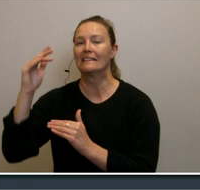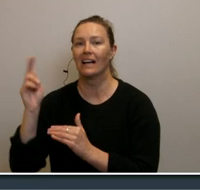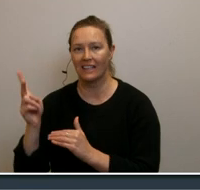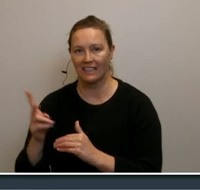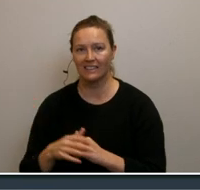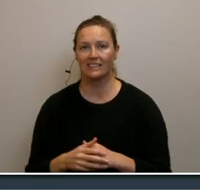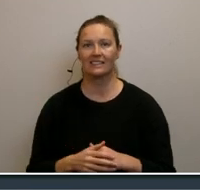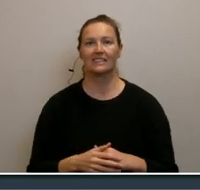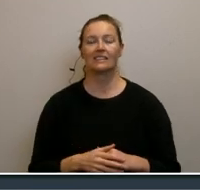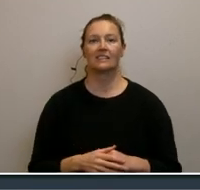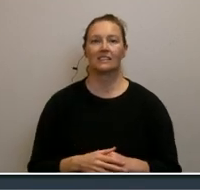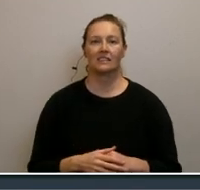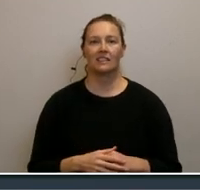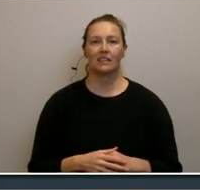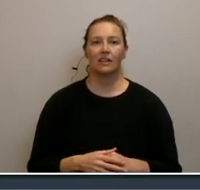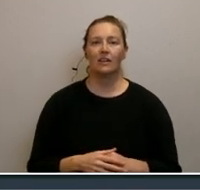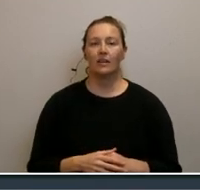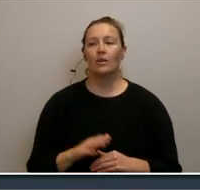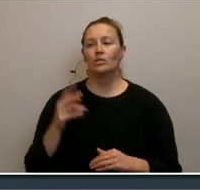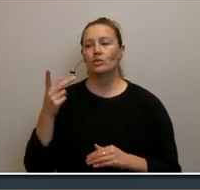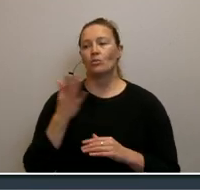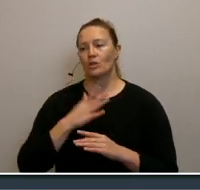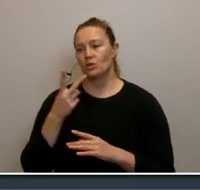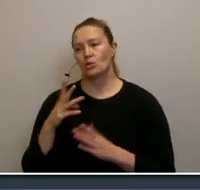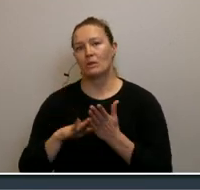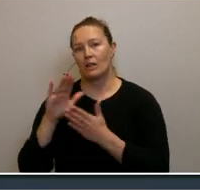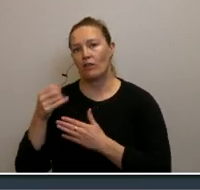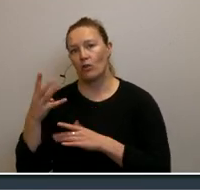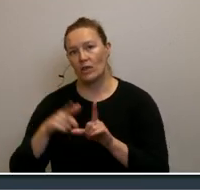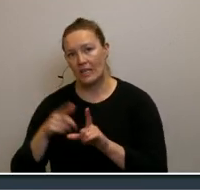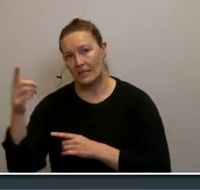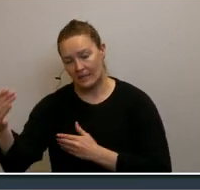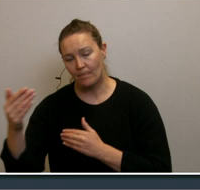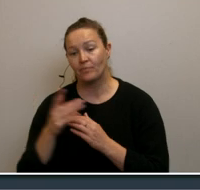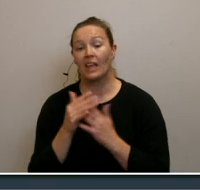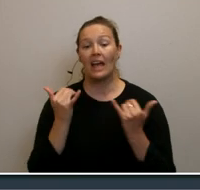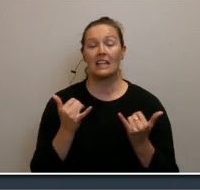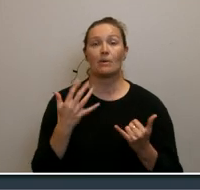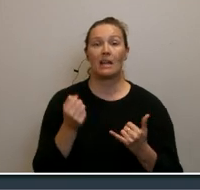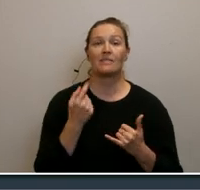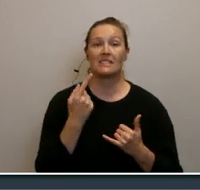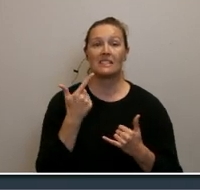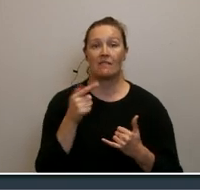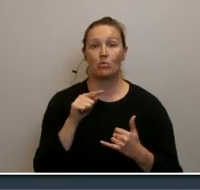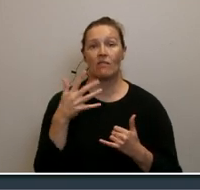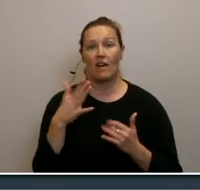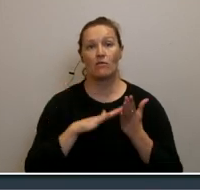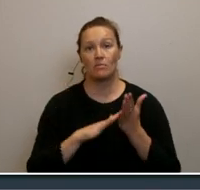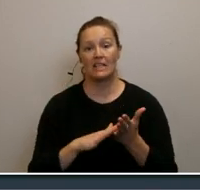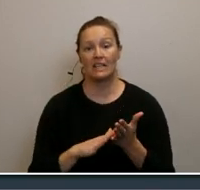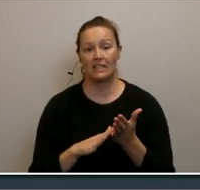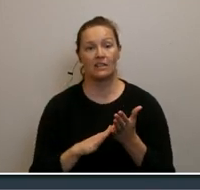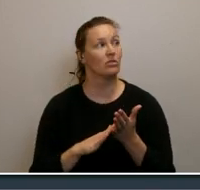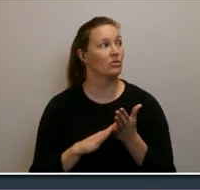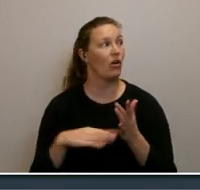their contribution from 500 to 2 million over 4 years. But long story short, we're sitting at 7.5 million of committed capital, so